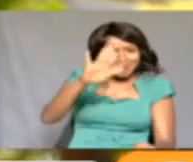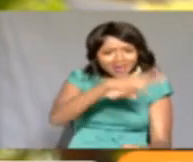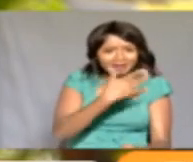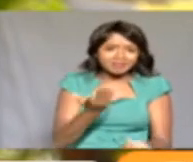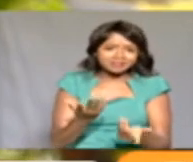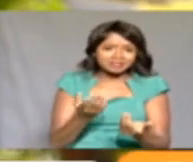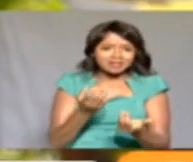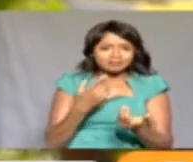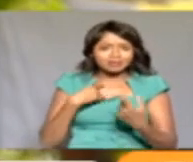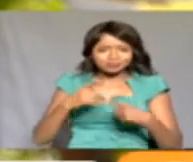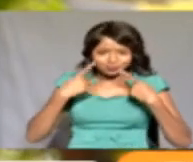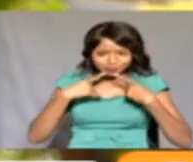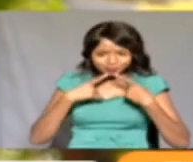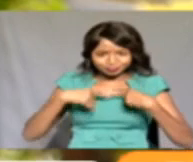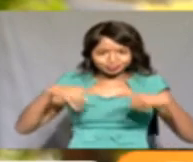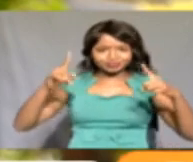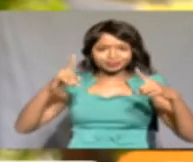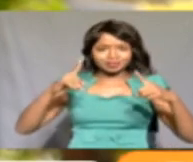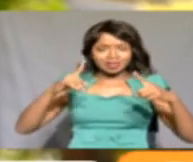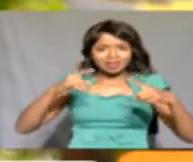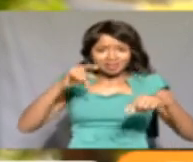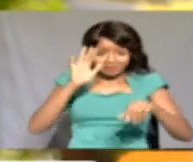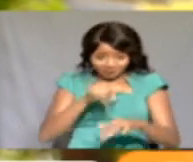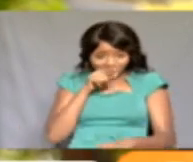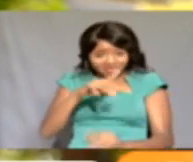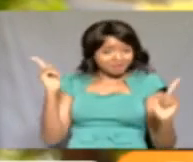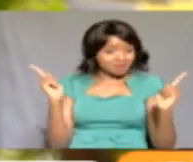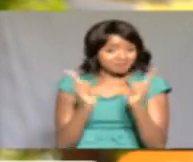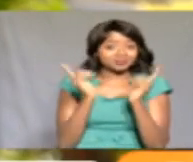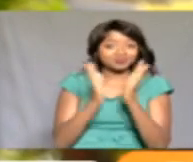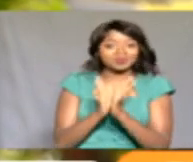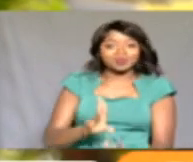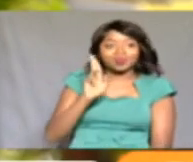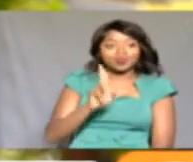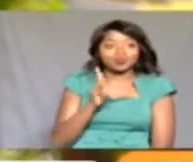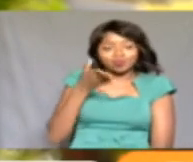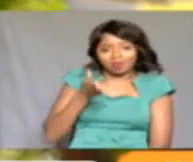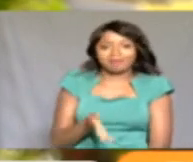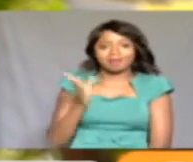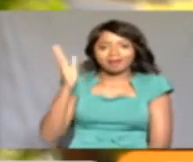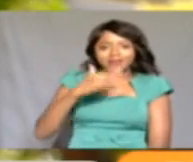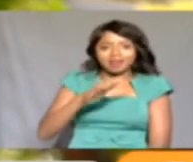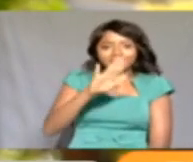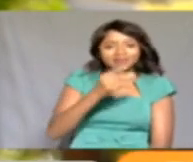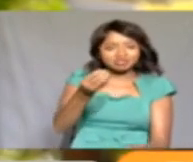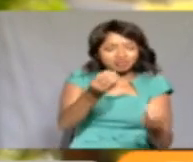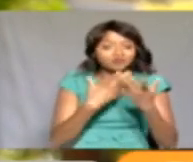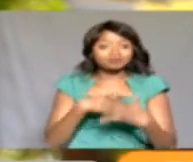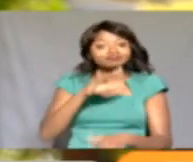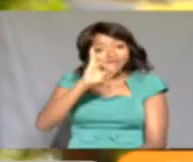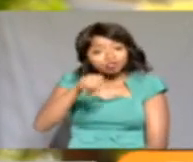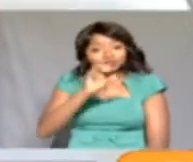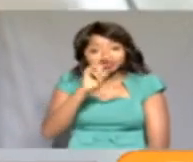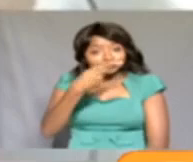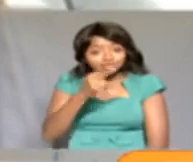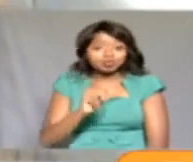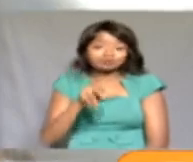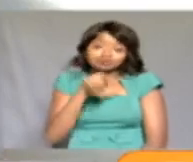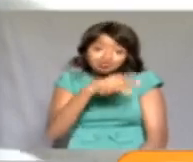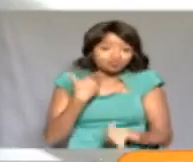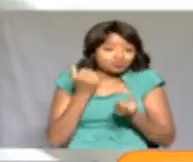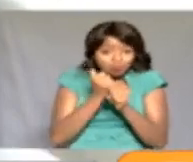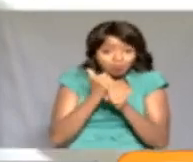address the parliament. That is when we met with the president here. Then he told me that, John Paul, you are in my